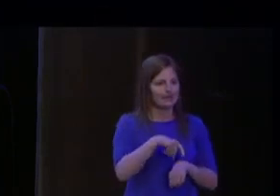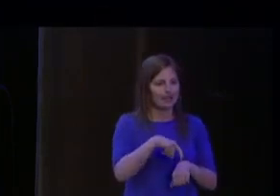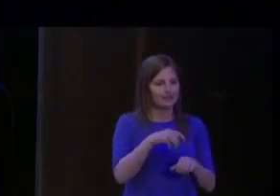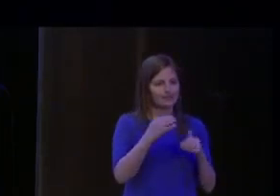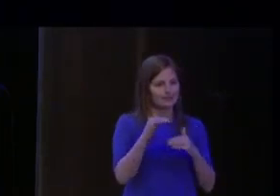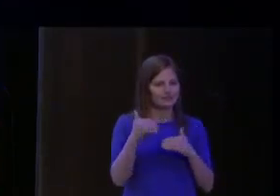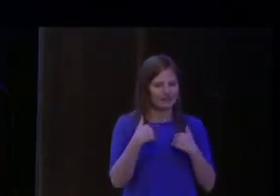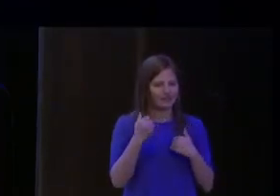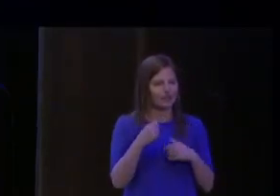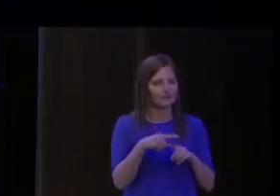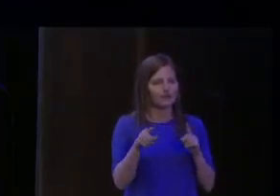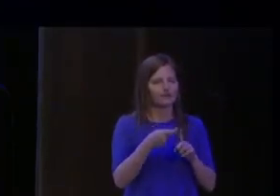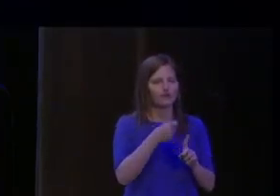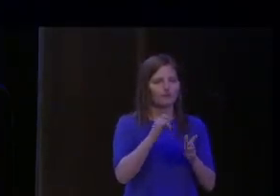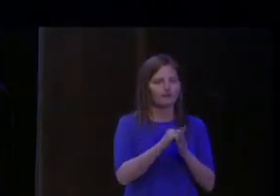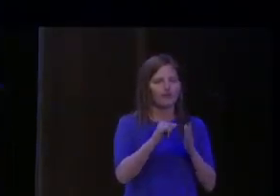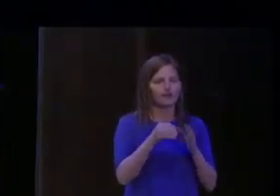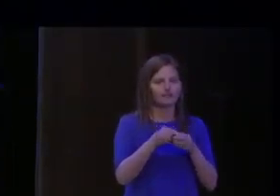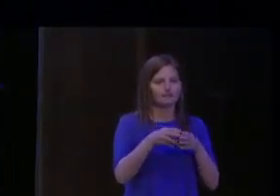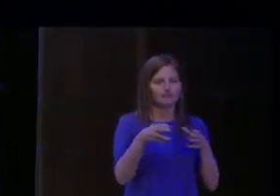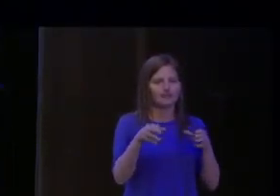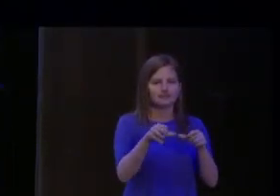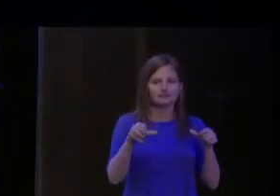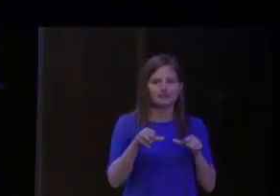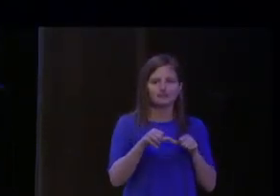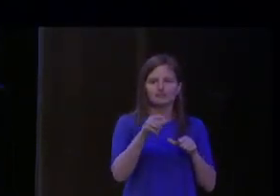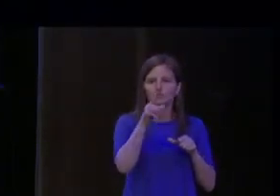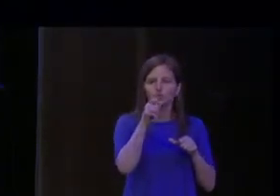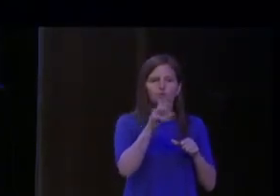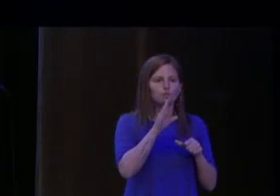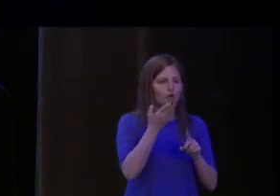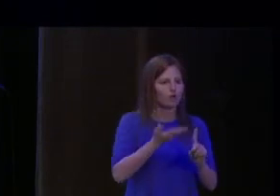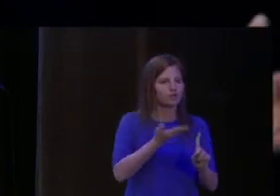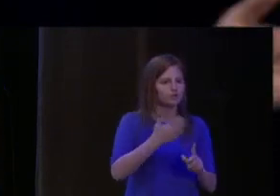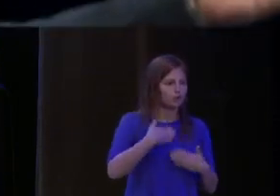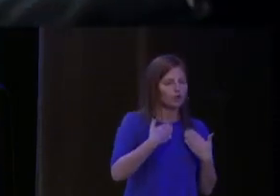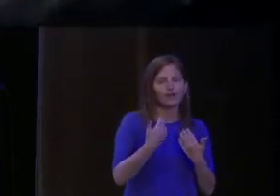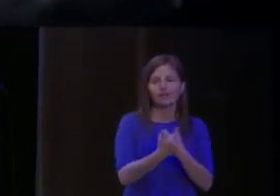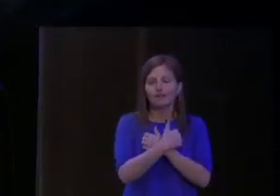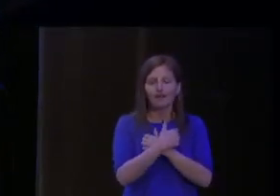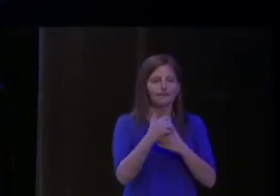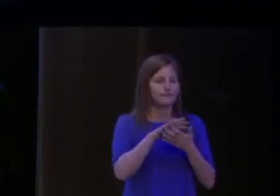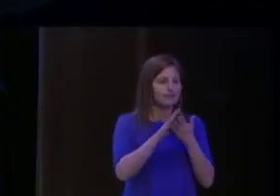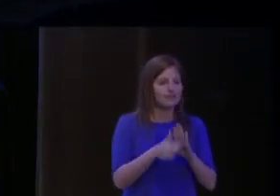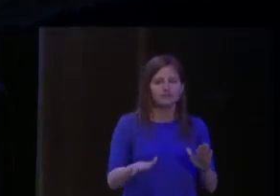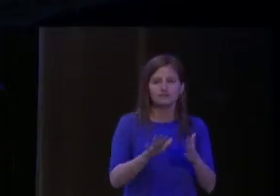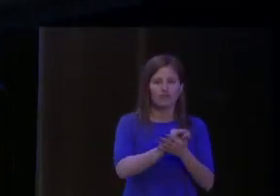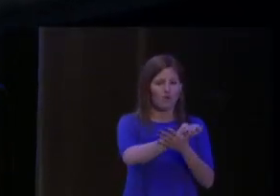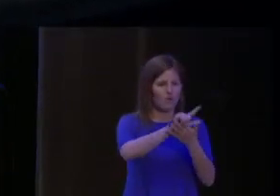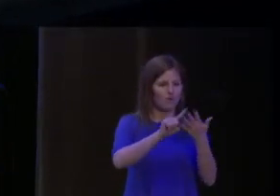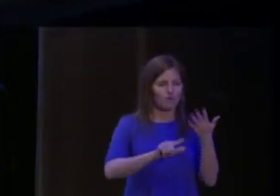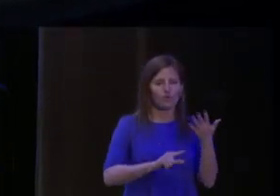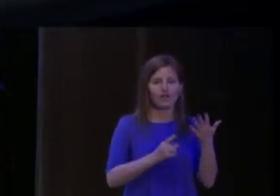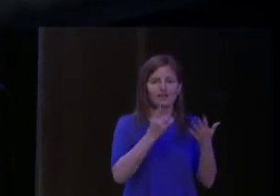this expanded space of who you are in joy, who you are in love, who you are in peace, light my